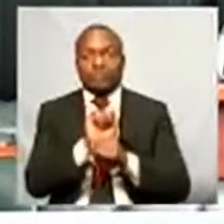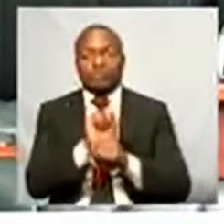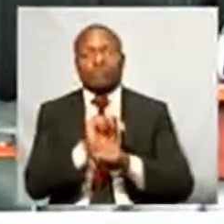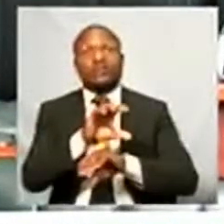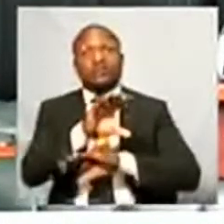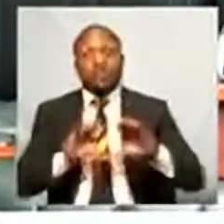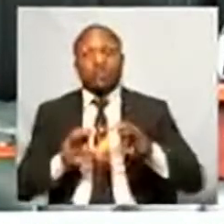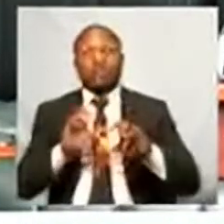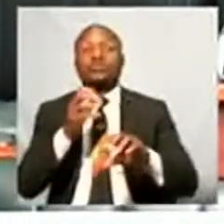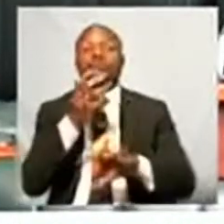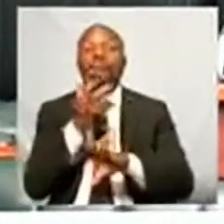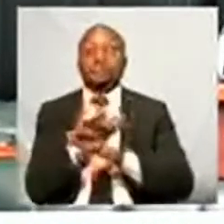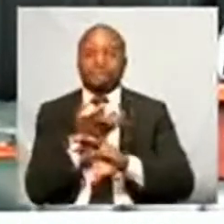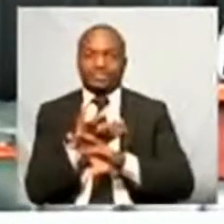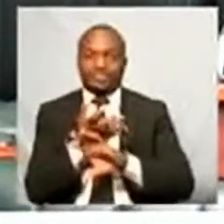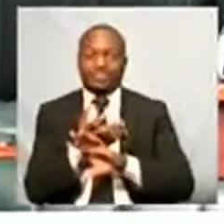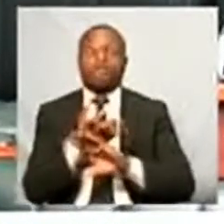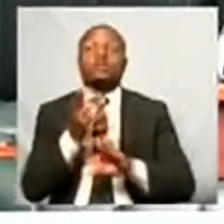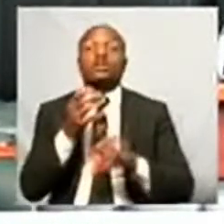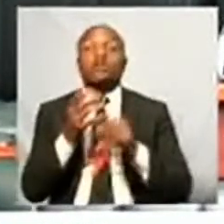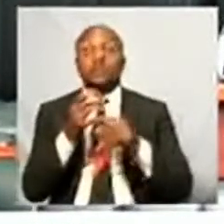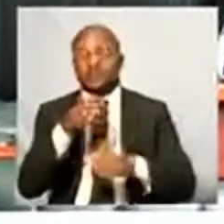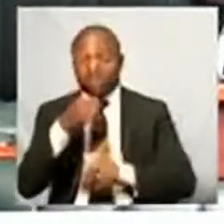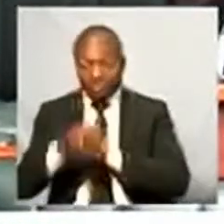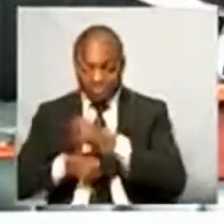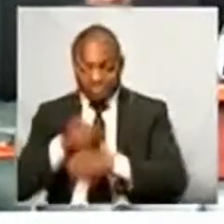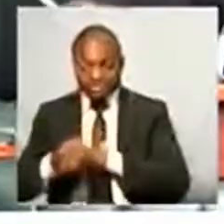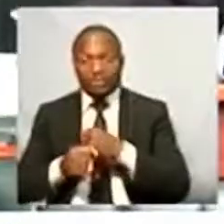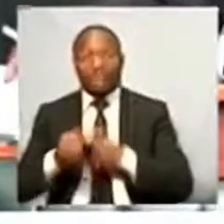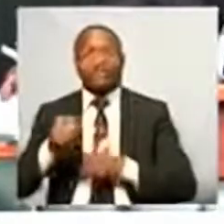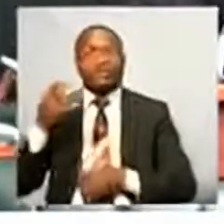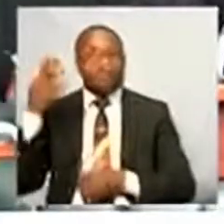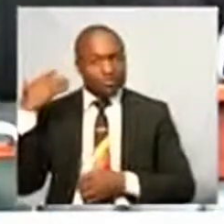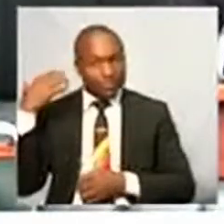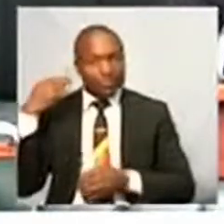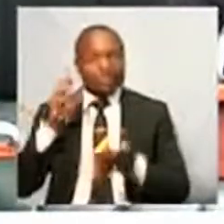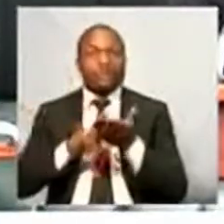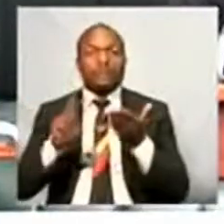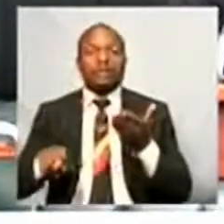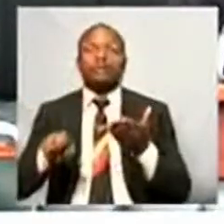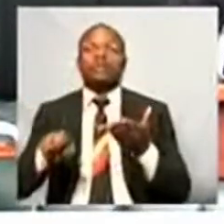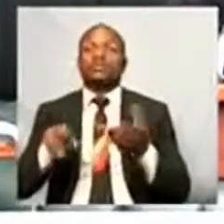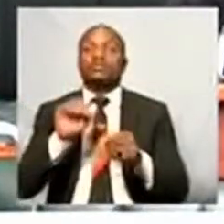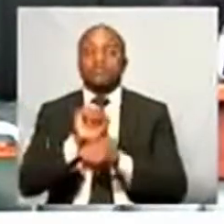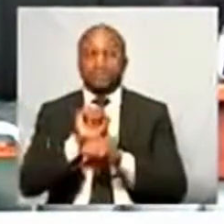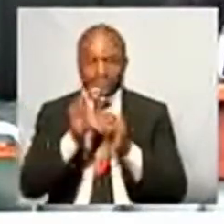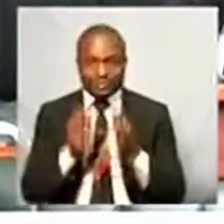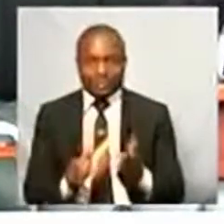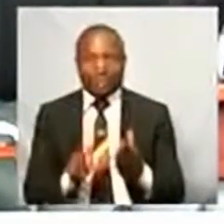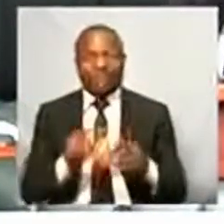hardships among its retirees, many of whom solely rely on these benefits